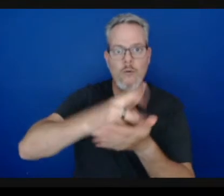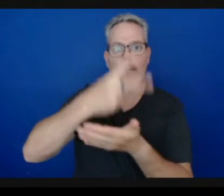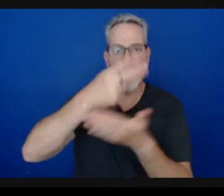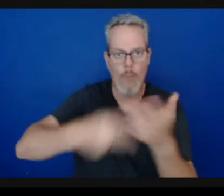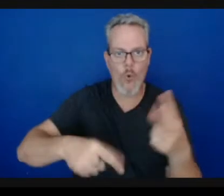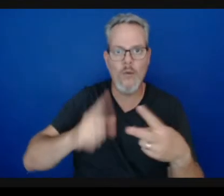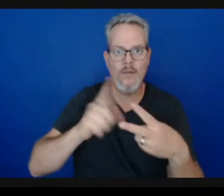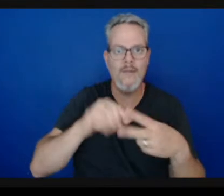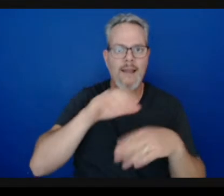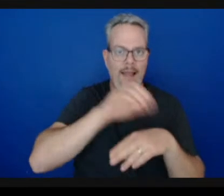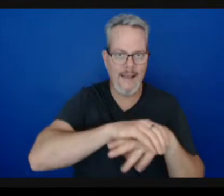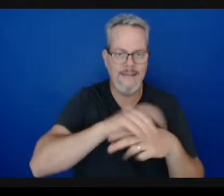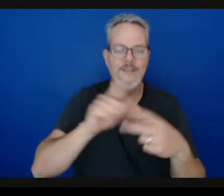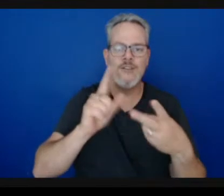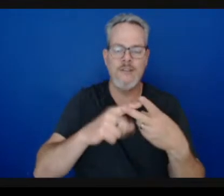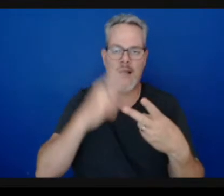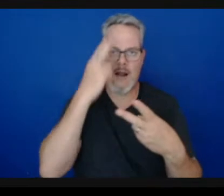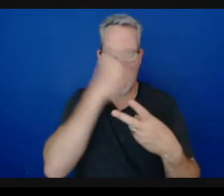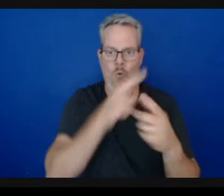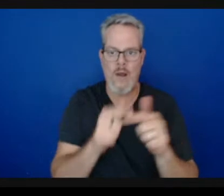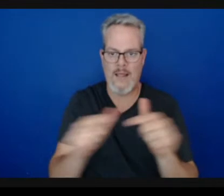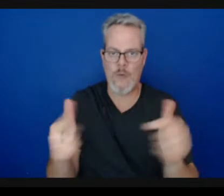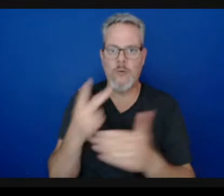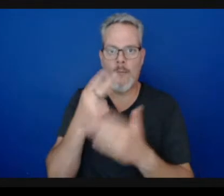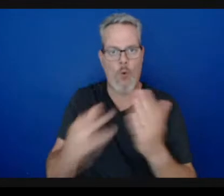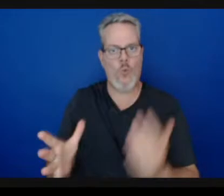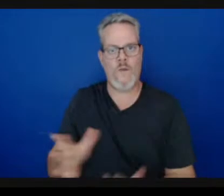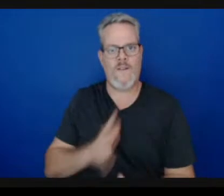Both languages are official for the state.